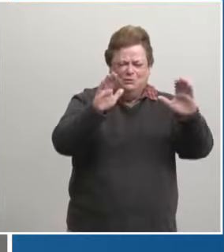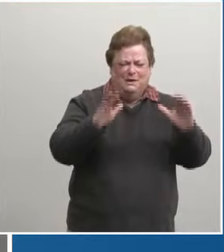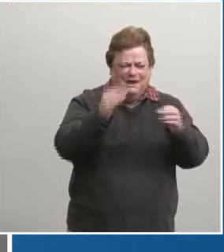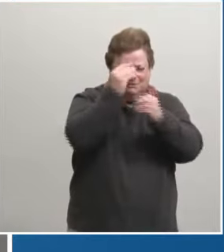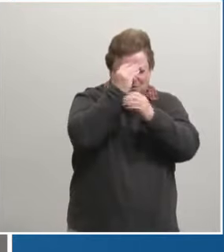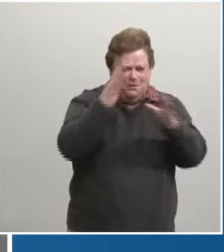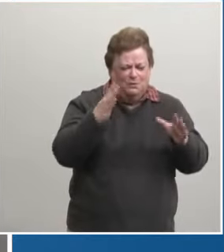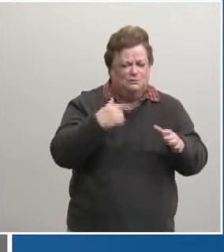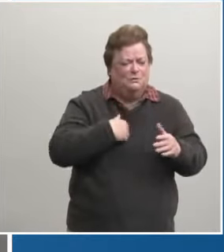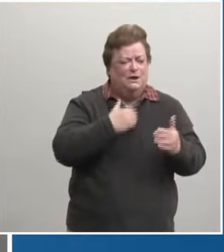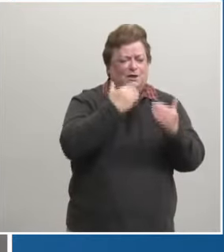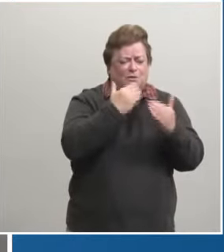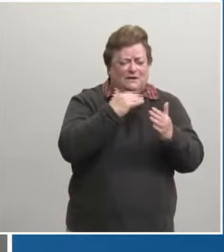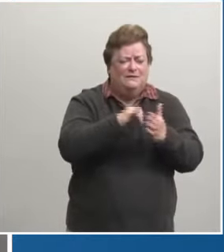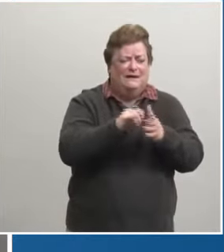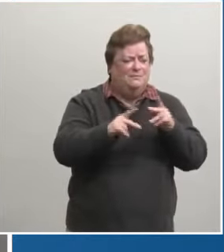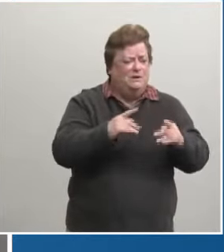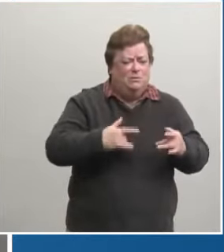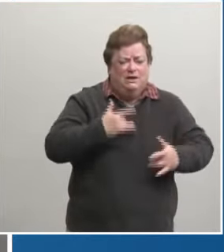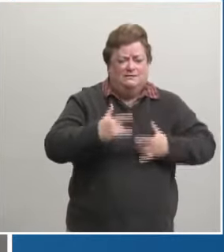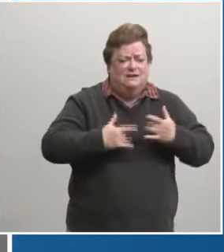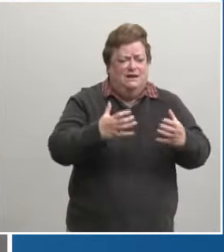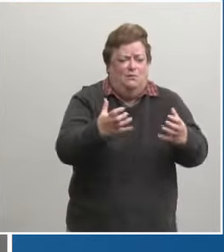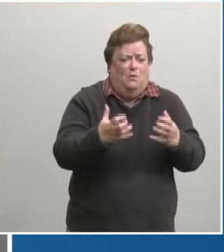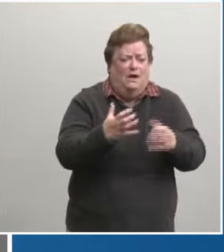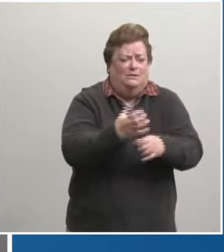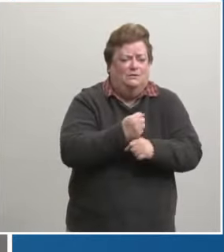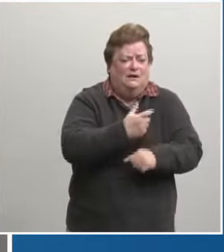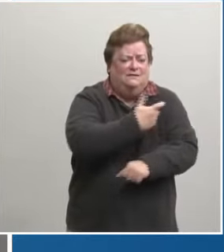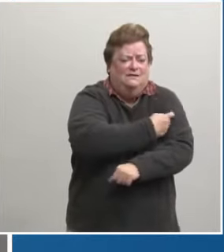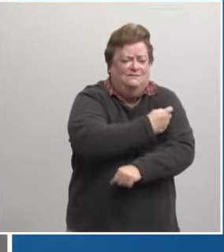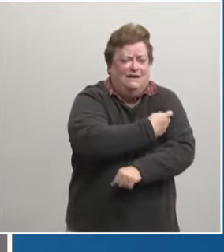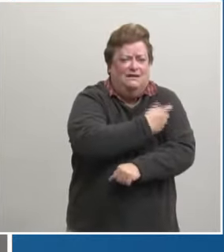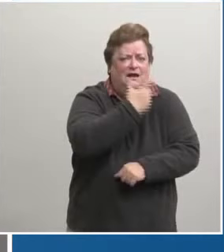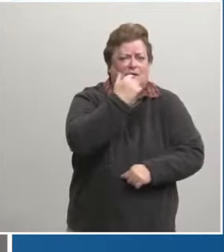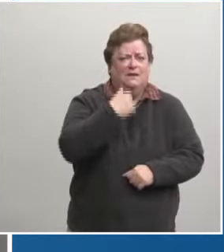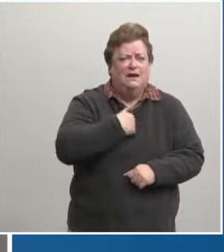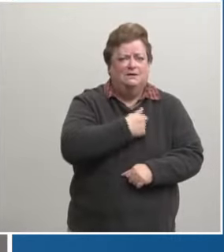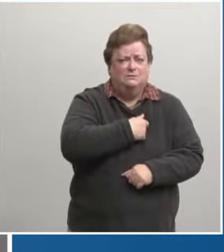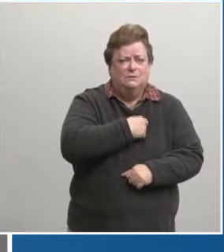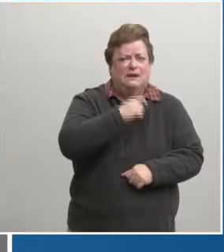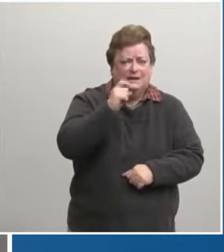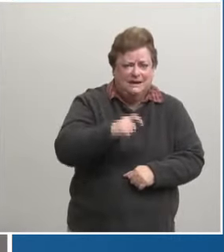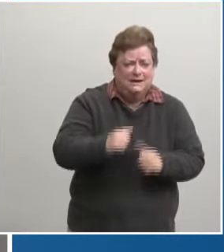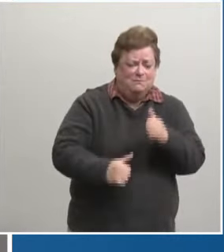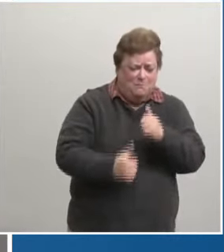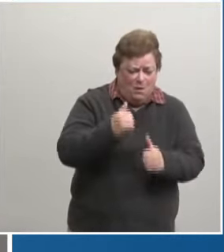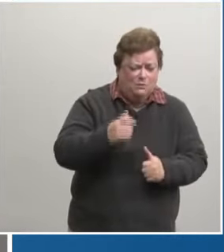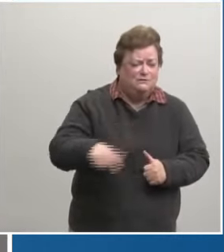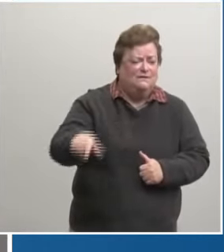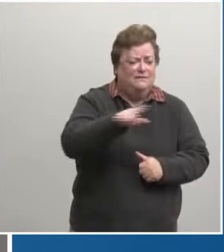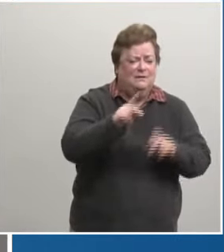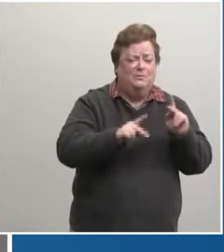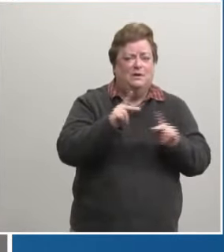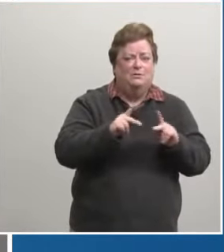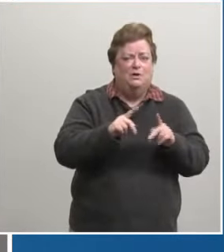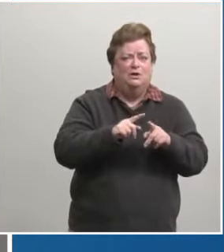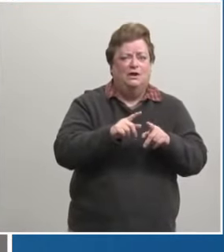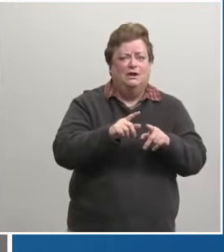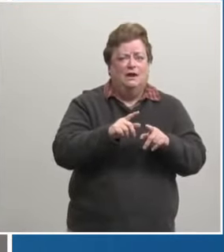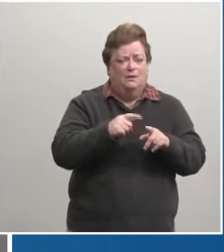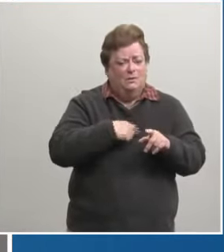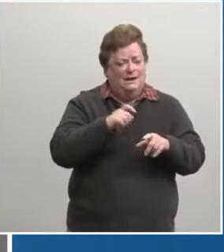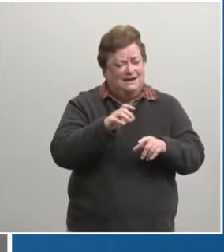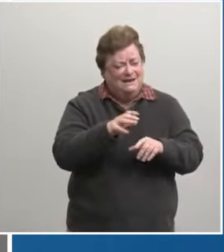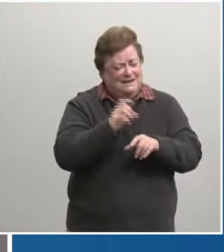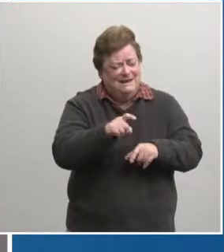that so many people are eager to get the vaccine because we need the vast majority of the population, by some estimates as many